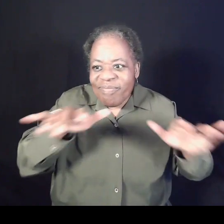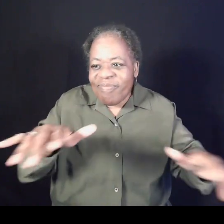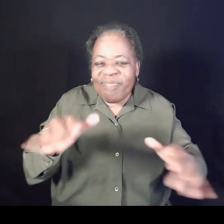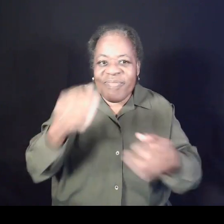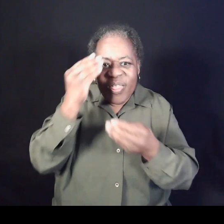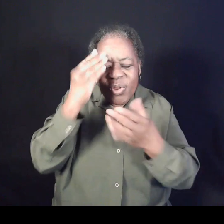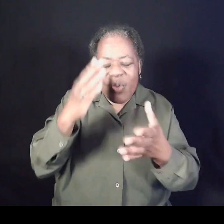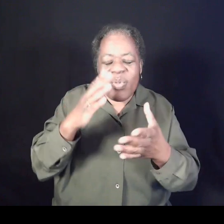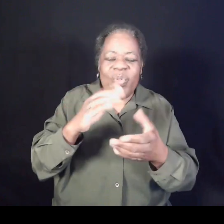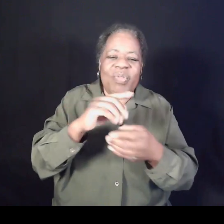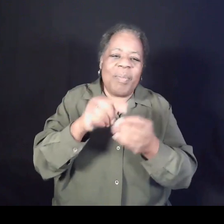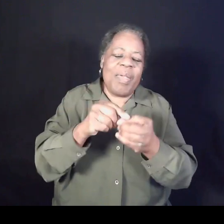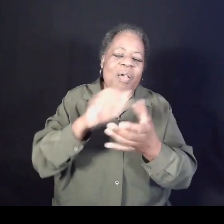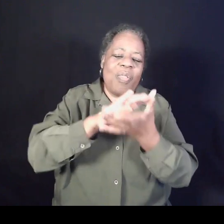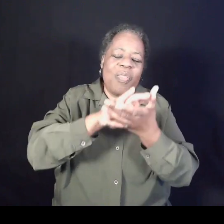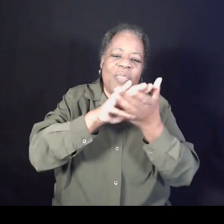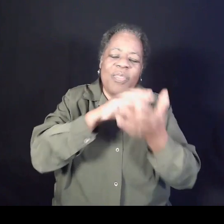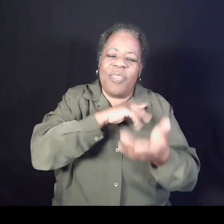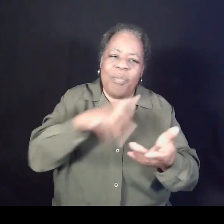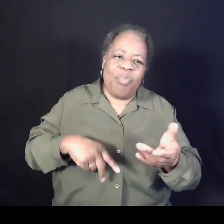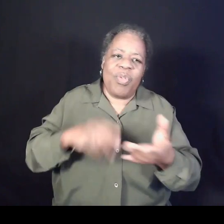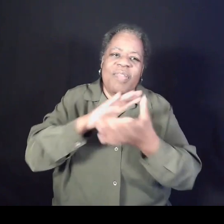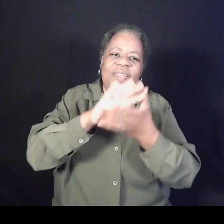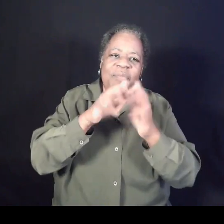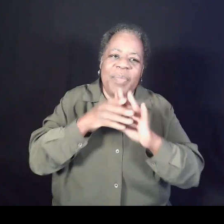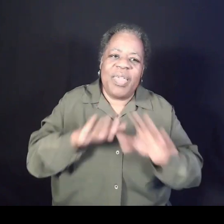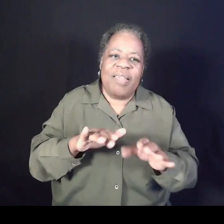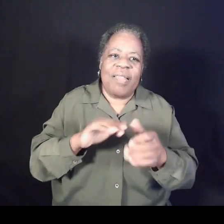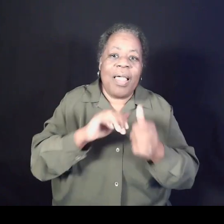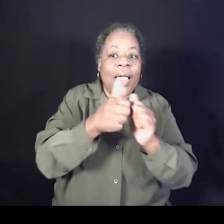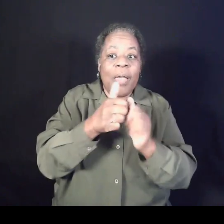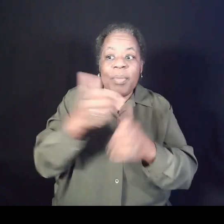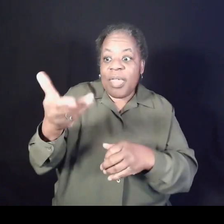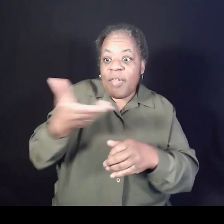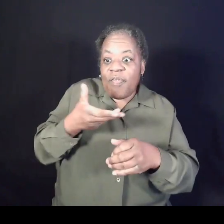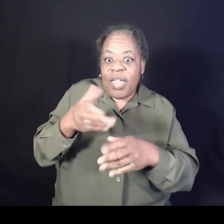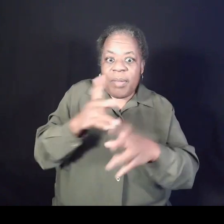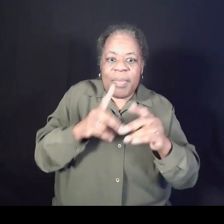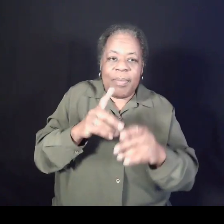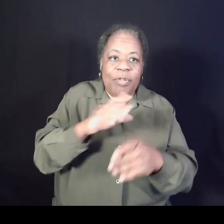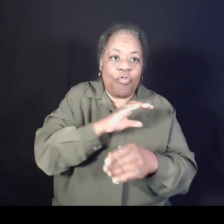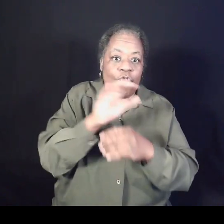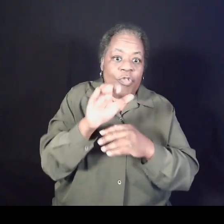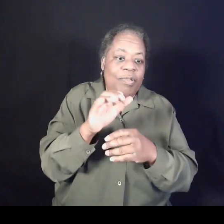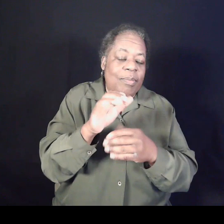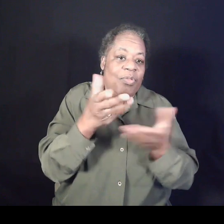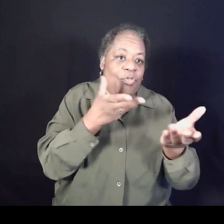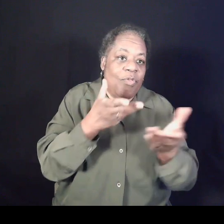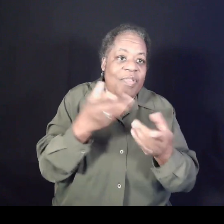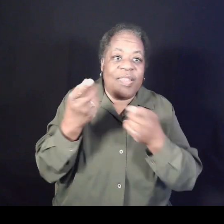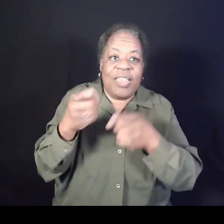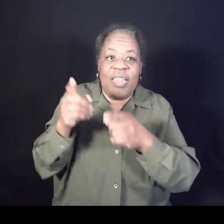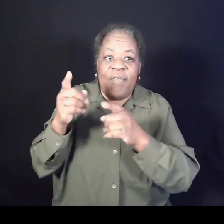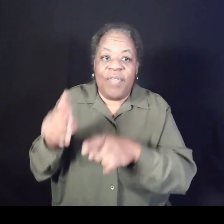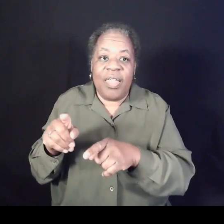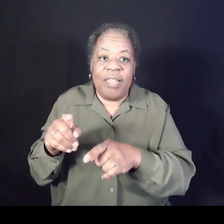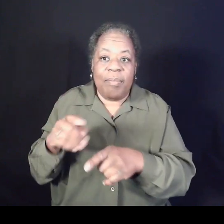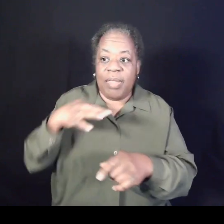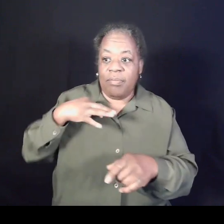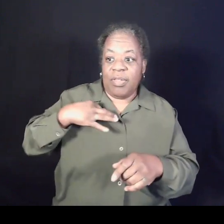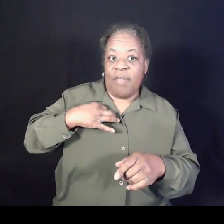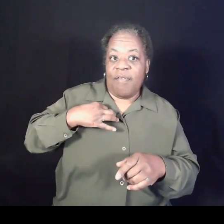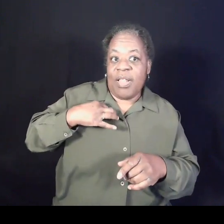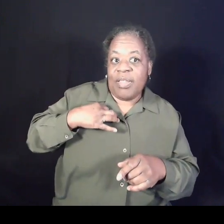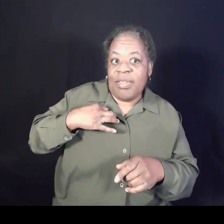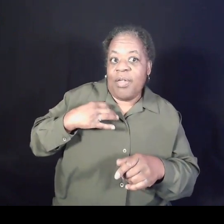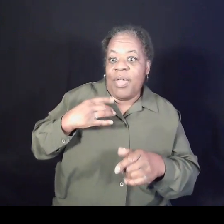of Peace, even this Advent, by inviting people to Christmas services and events, or by volunteering at those services